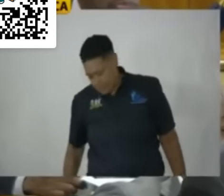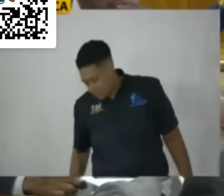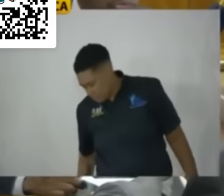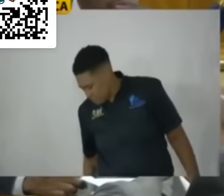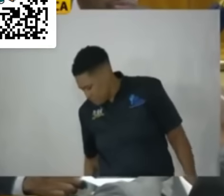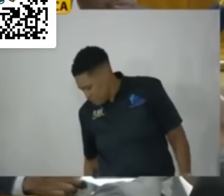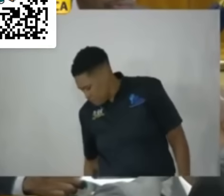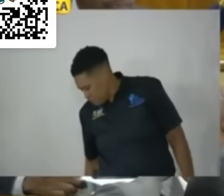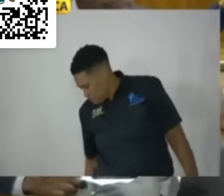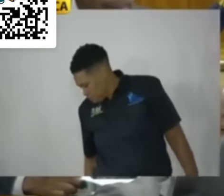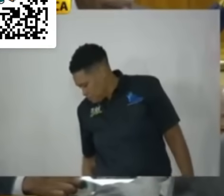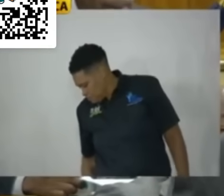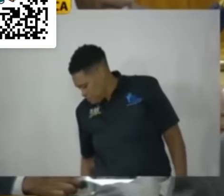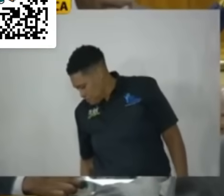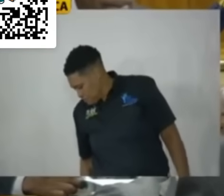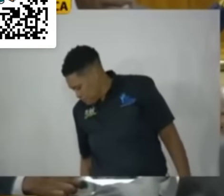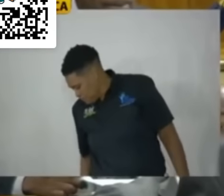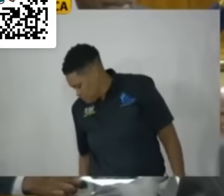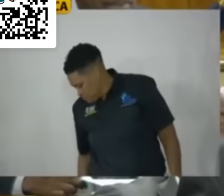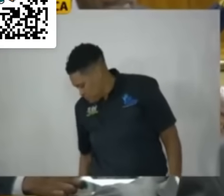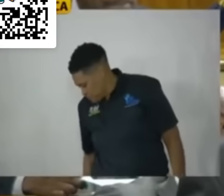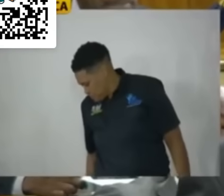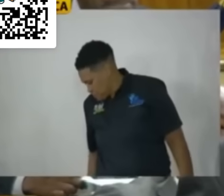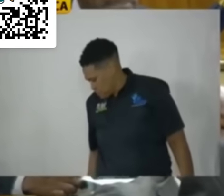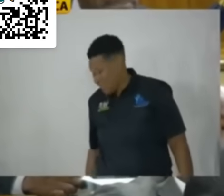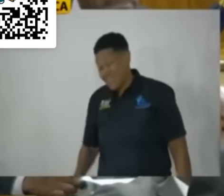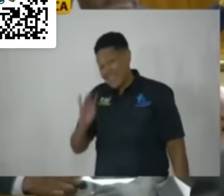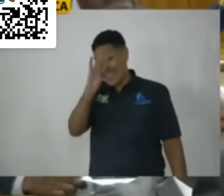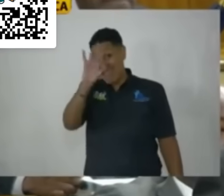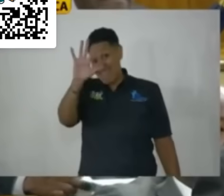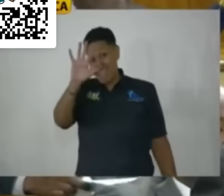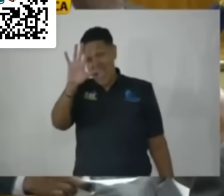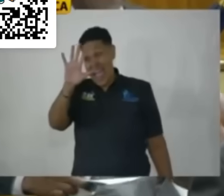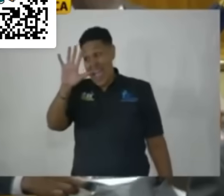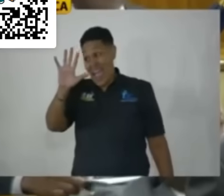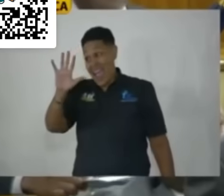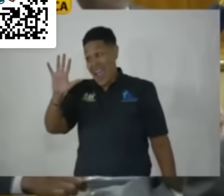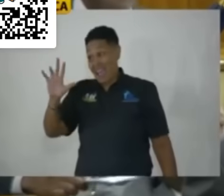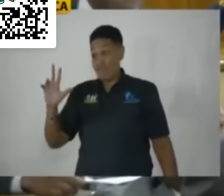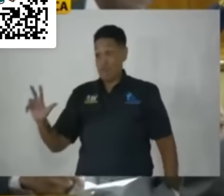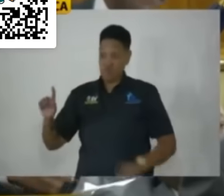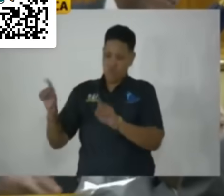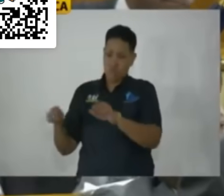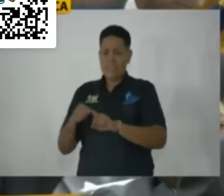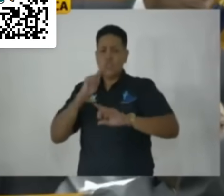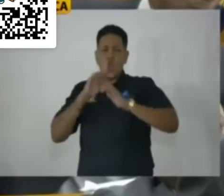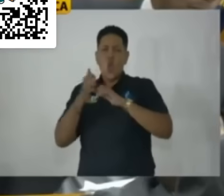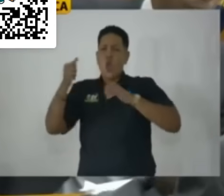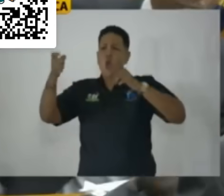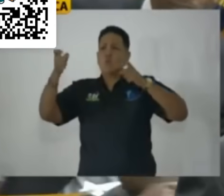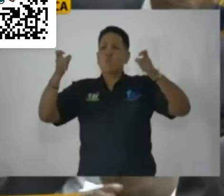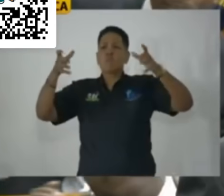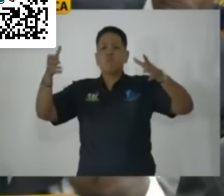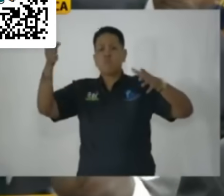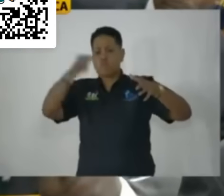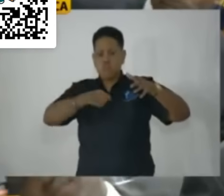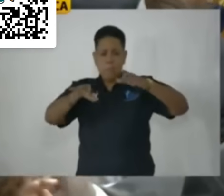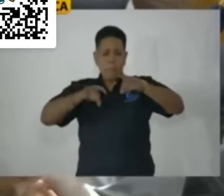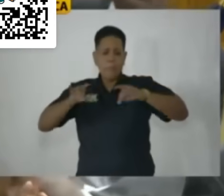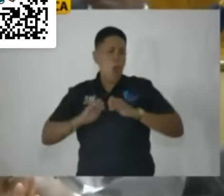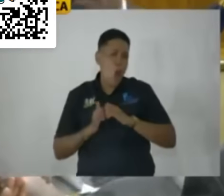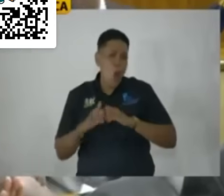that deals with how chairmen are to be appointed for these sessional select